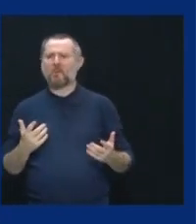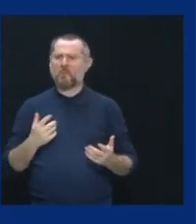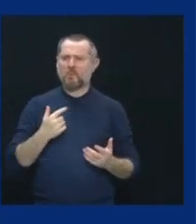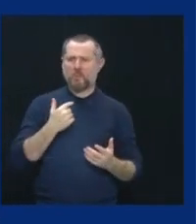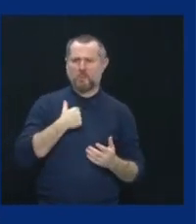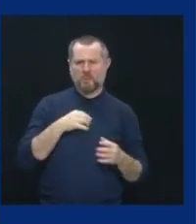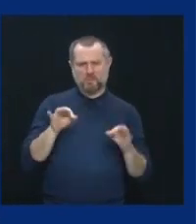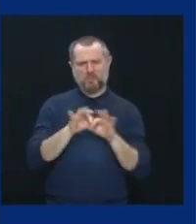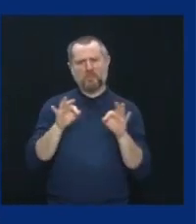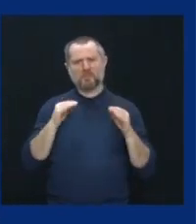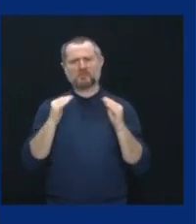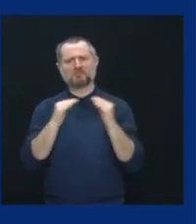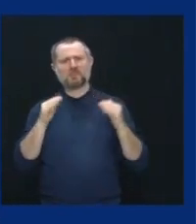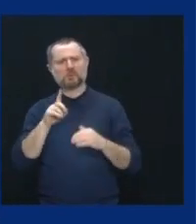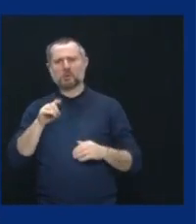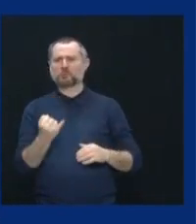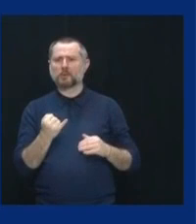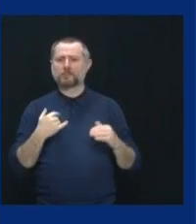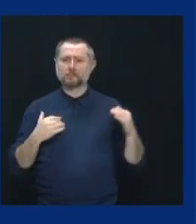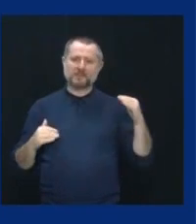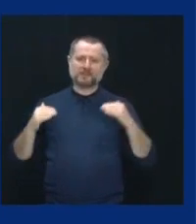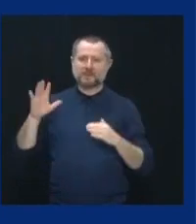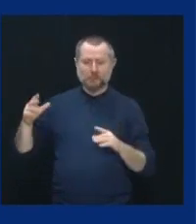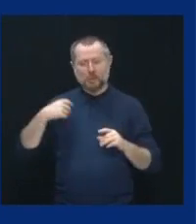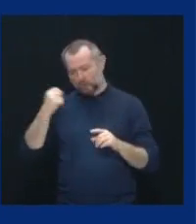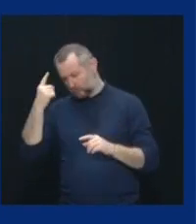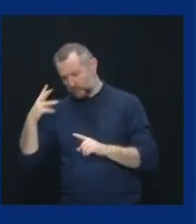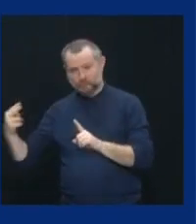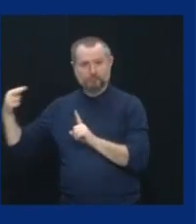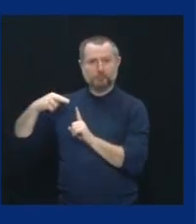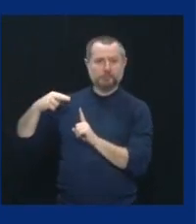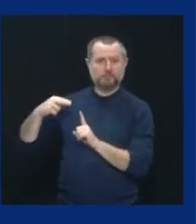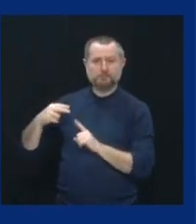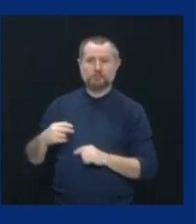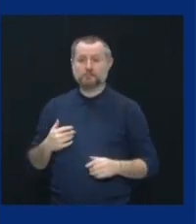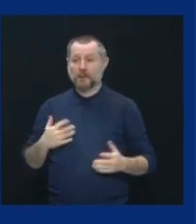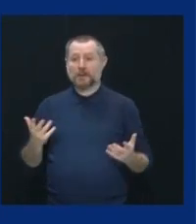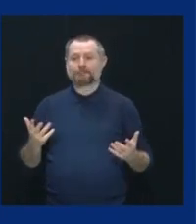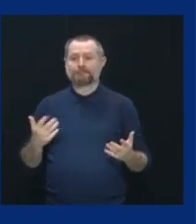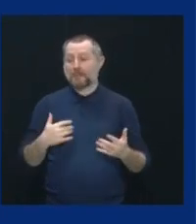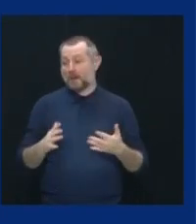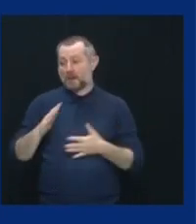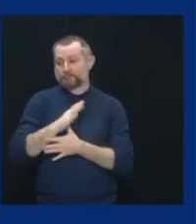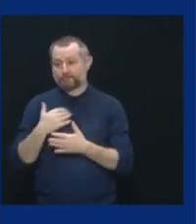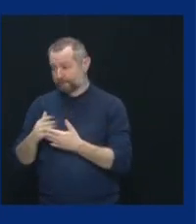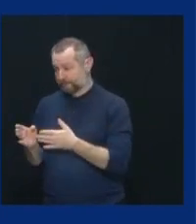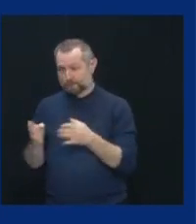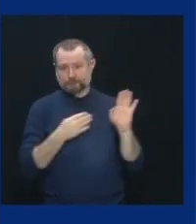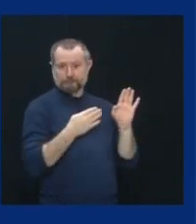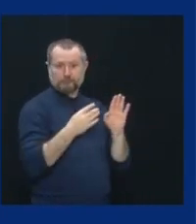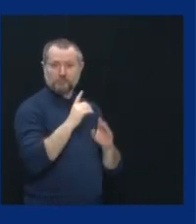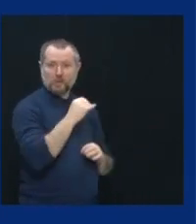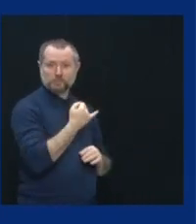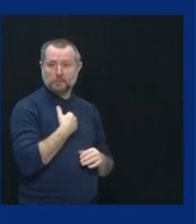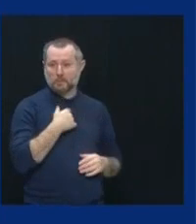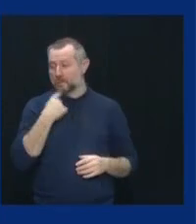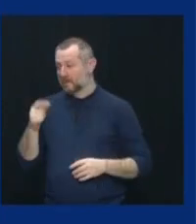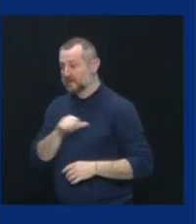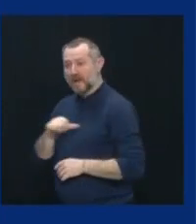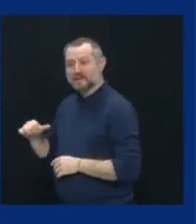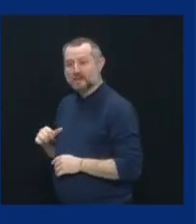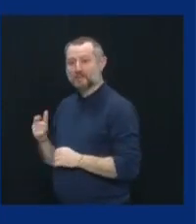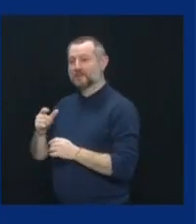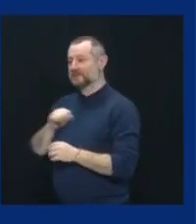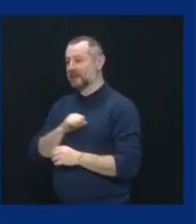as the Department of Justice. I understand their point of view. We gave precedence to the Department of Justice, we told the Assembly that, we told the Senate that.